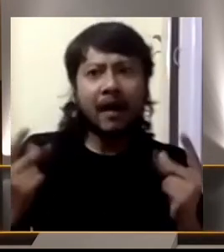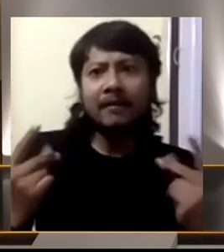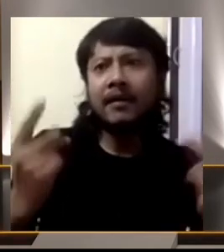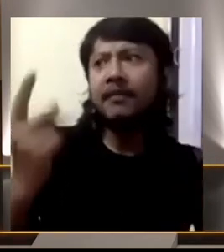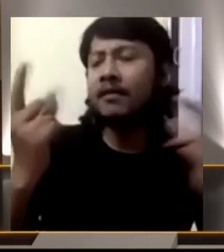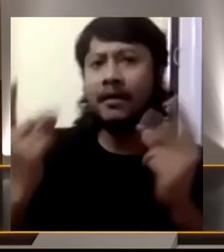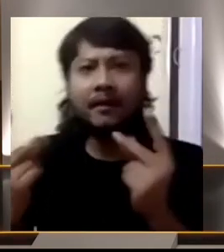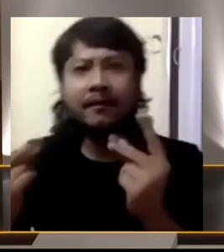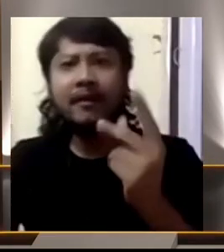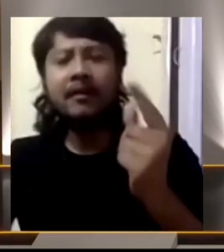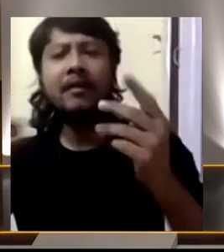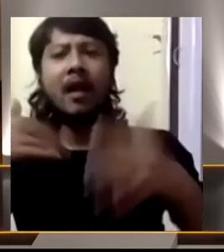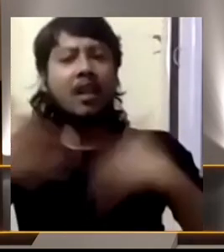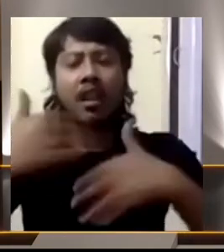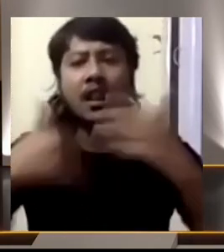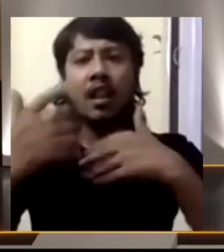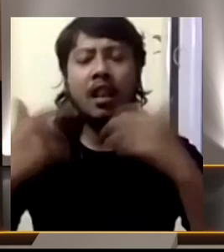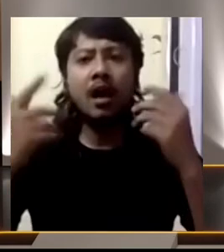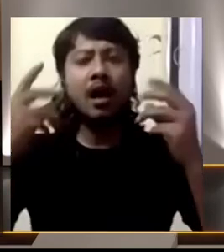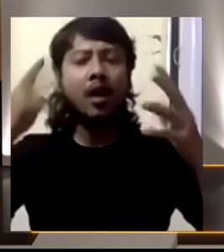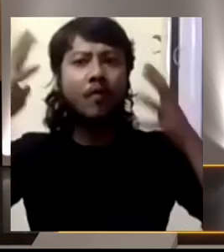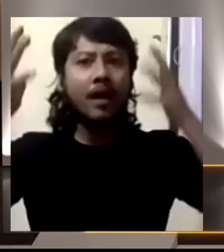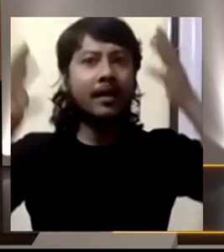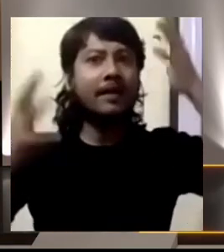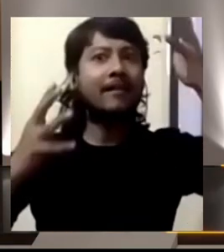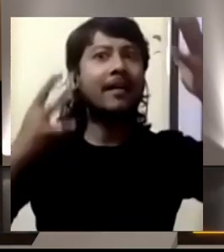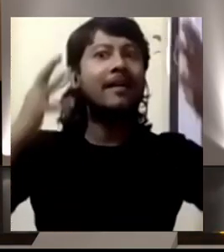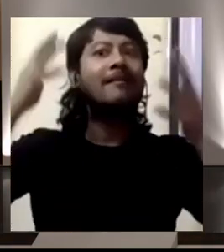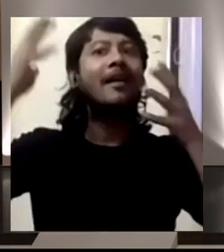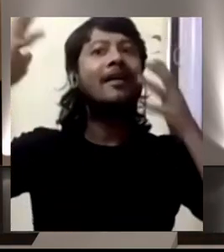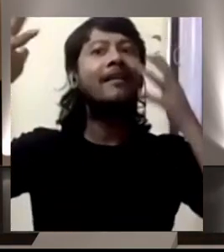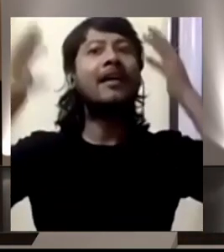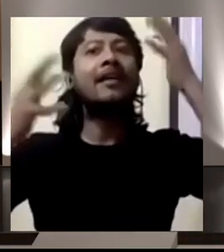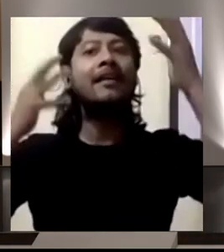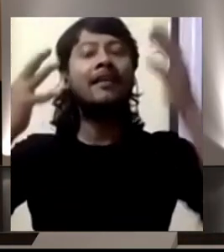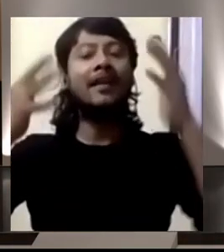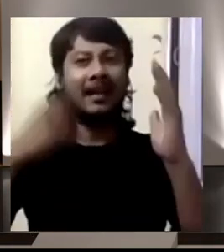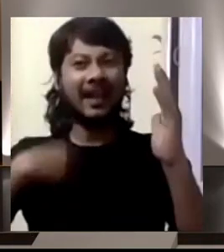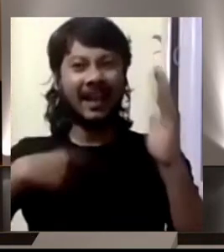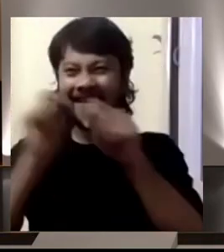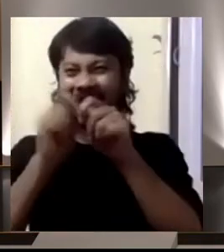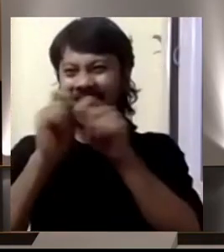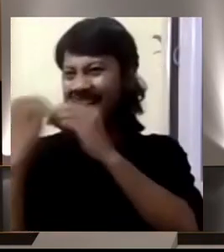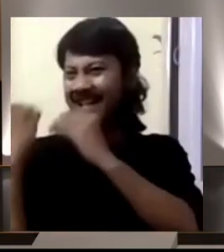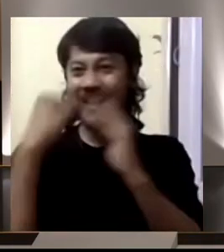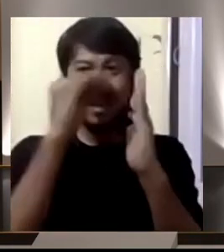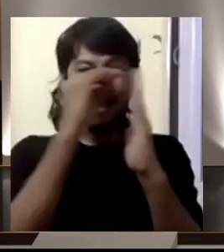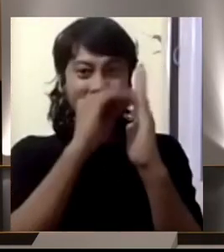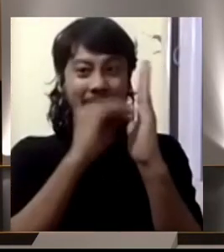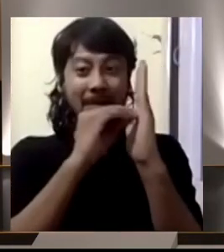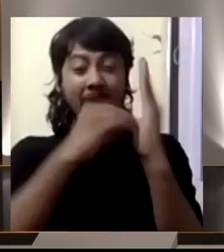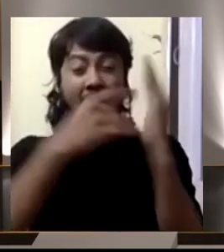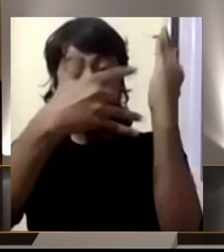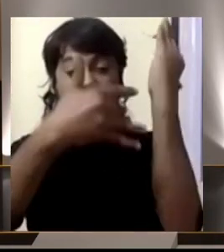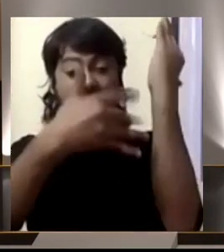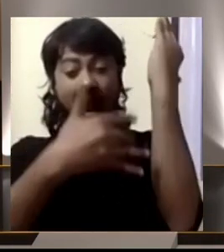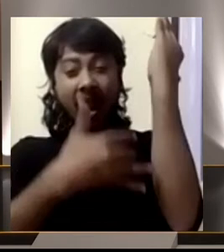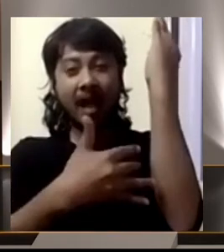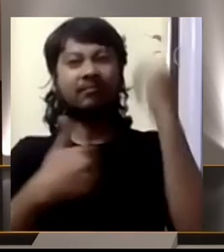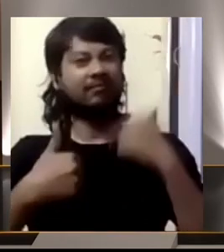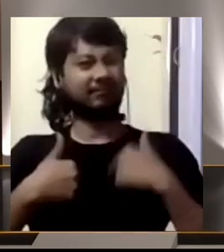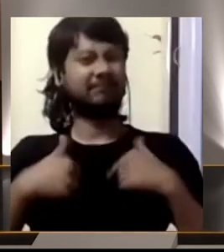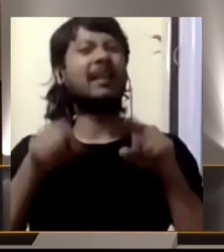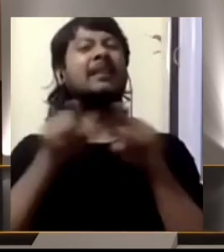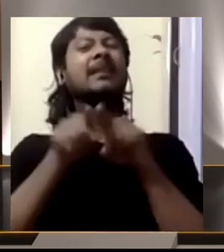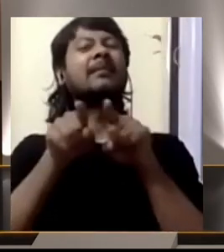more and have longer and longer checklists to get ourselves through the day. I became part of that hurry and that worry as my